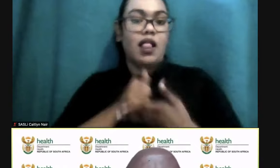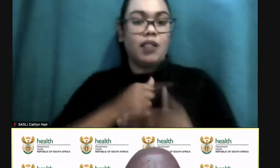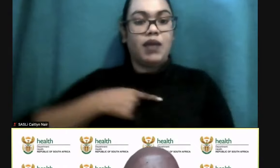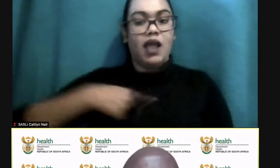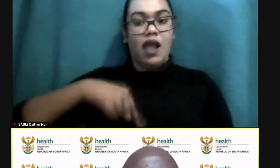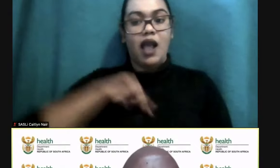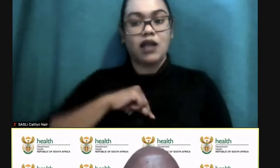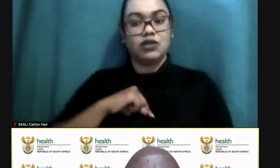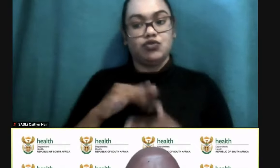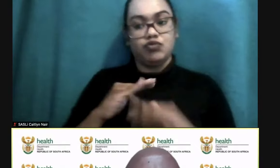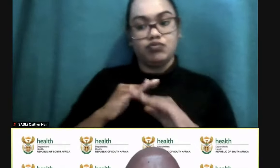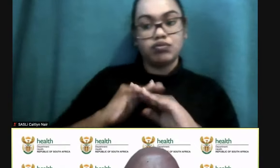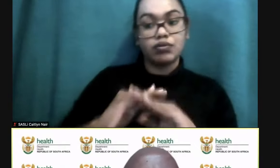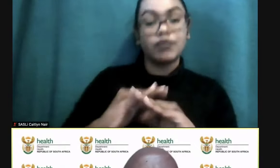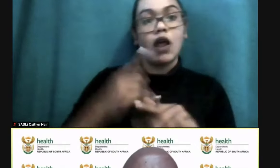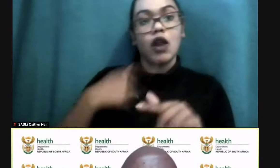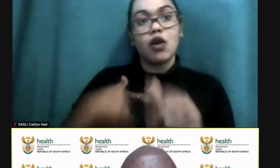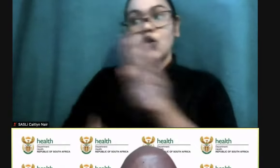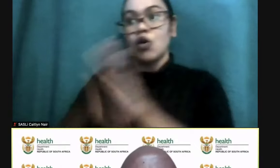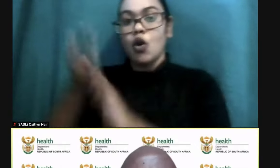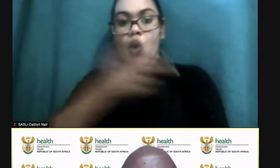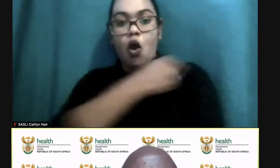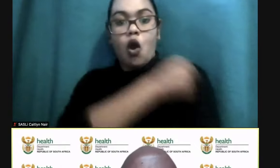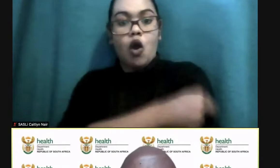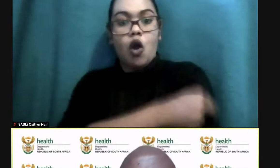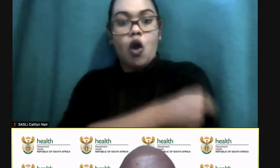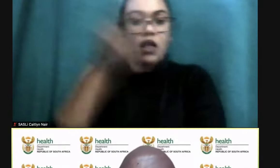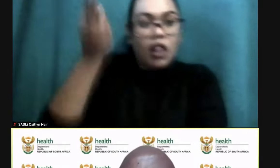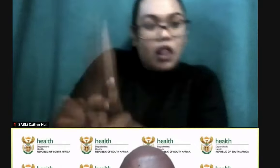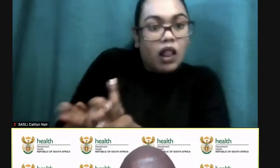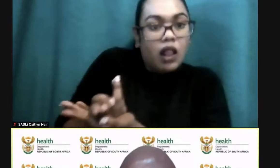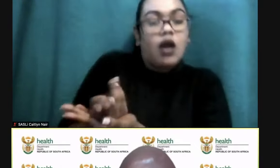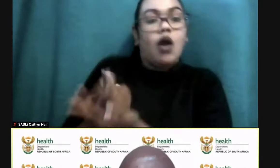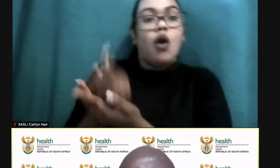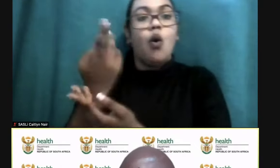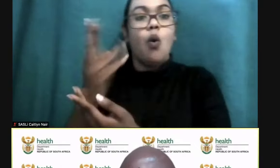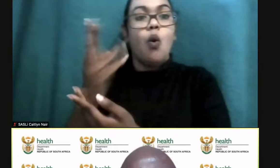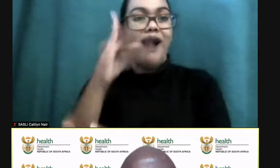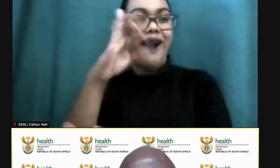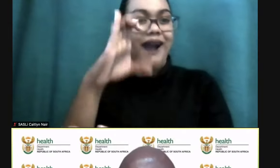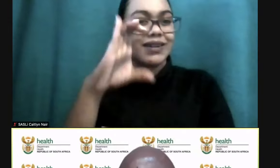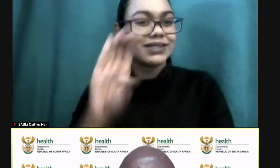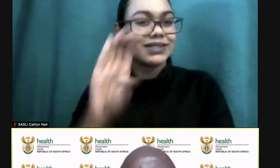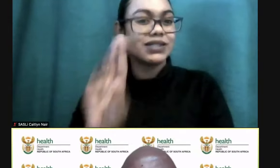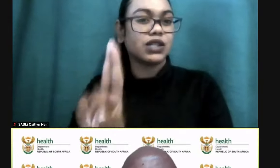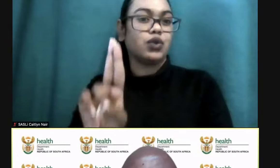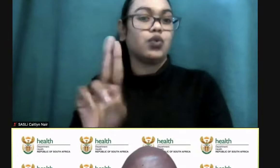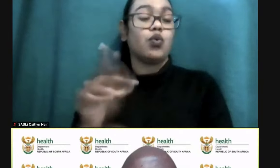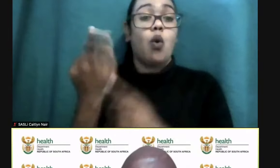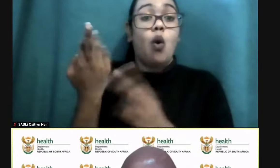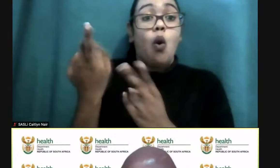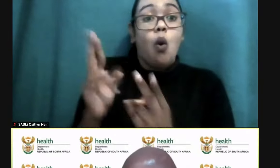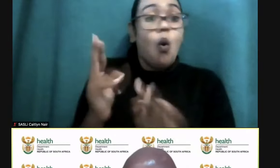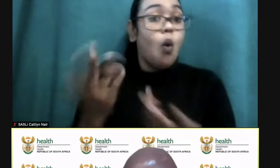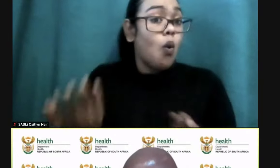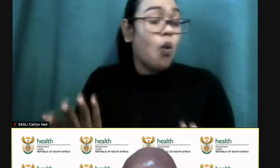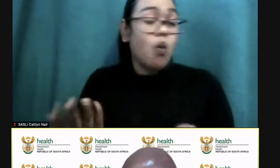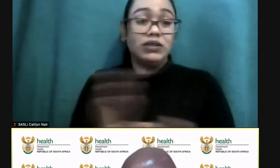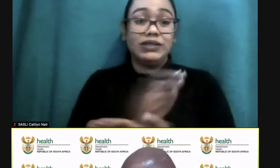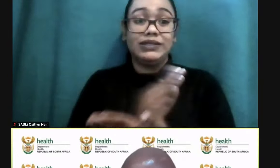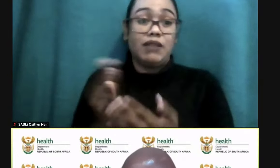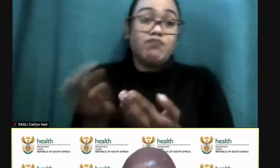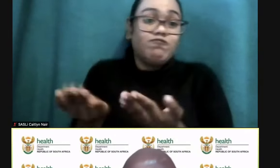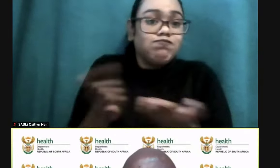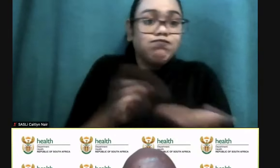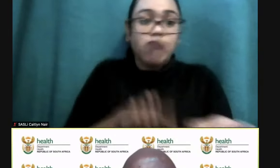up in hospitals, and not just in hospital, but in ICU, and even succumbing to this virus.